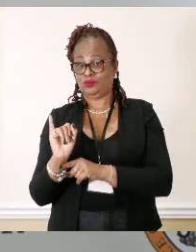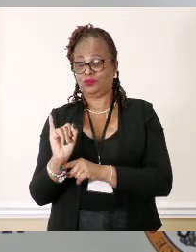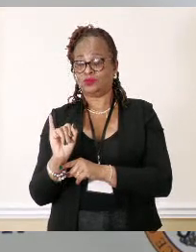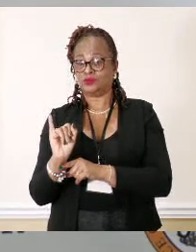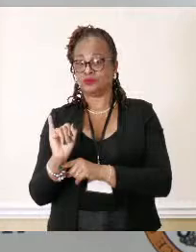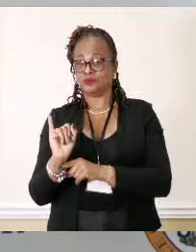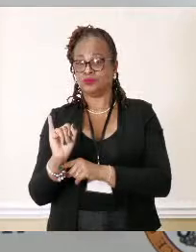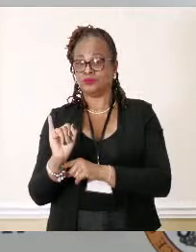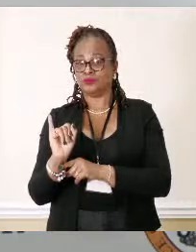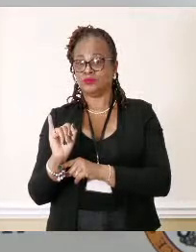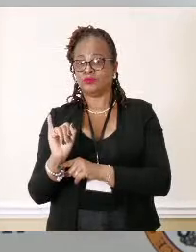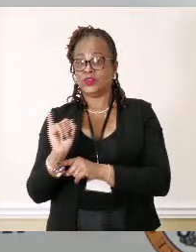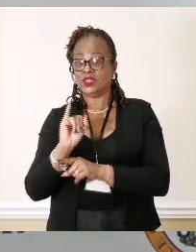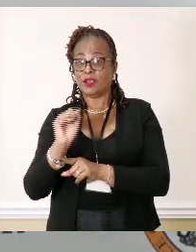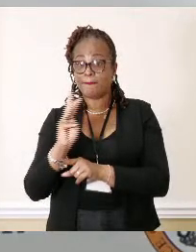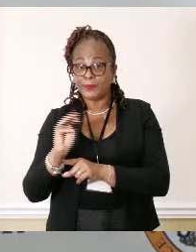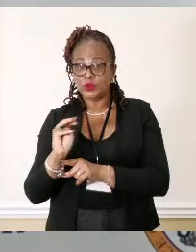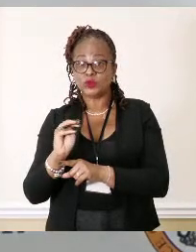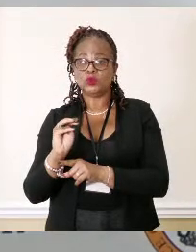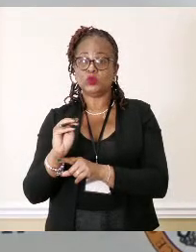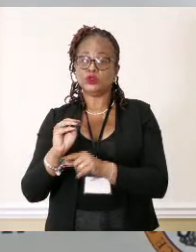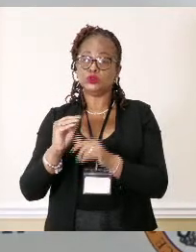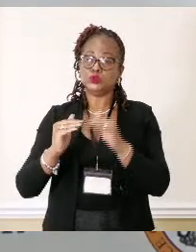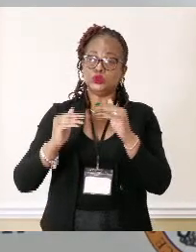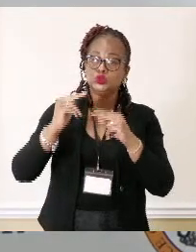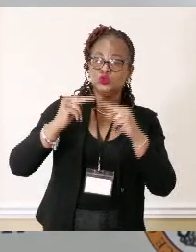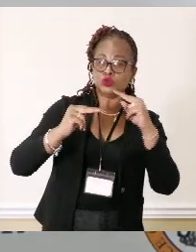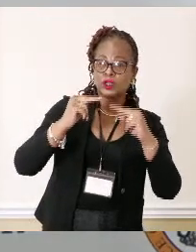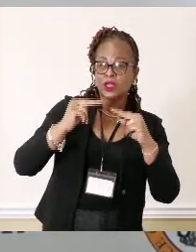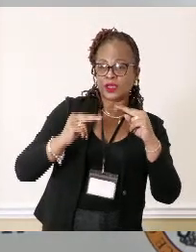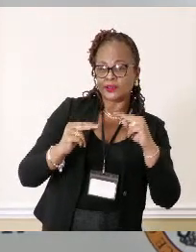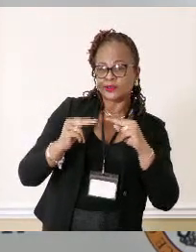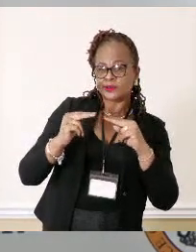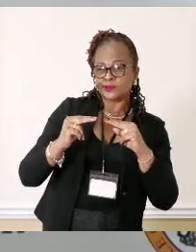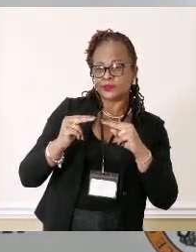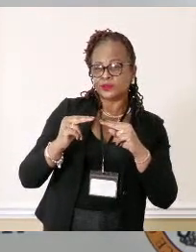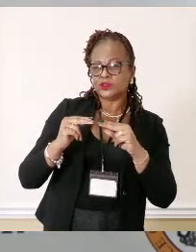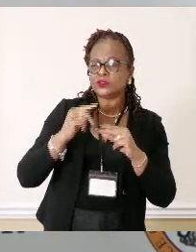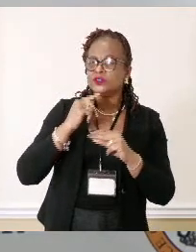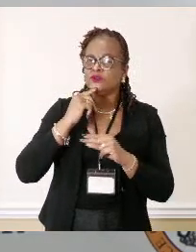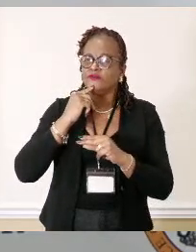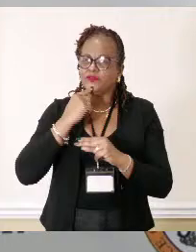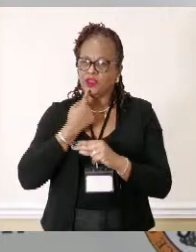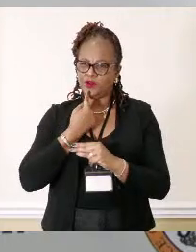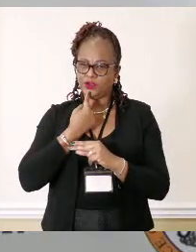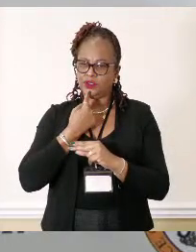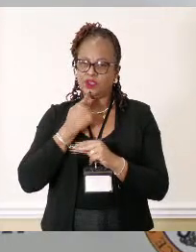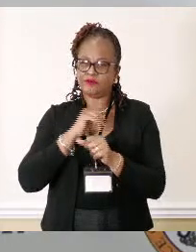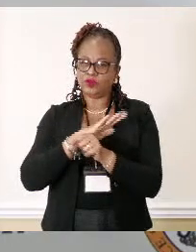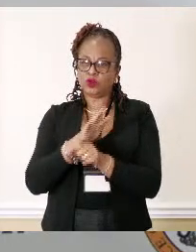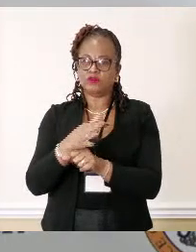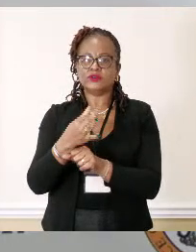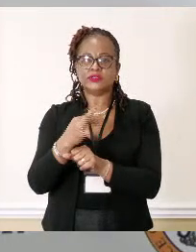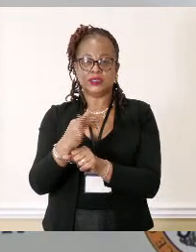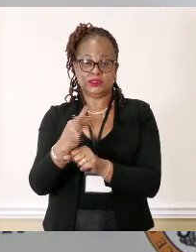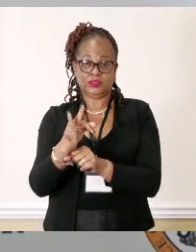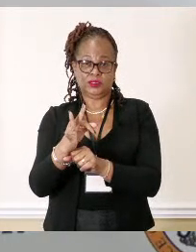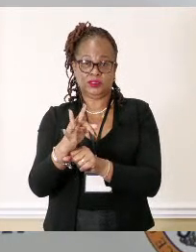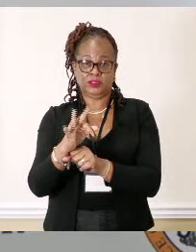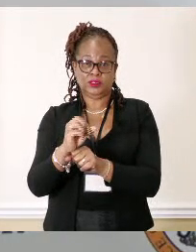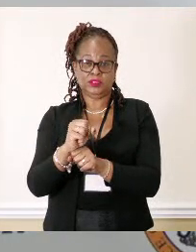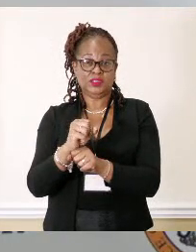The immune response will neutralize the severity of the COVID-19